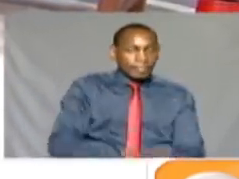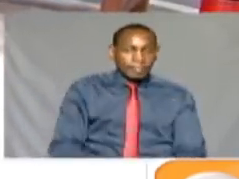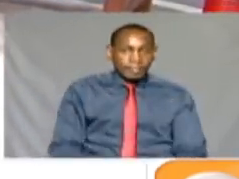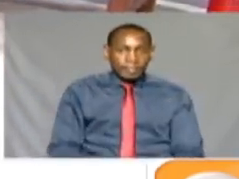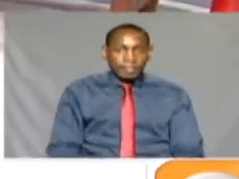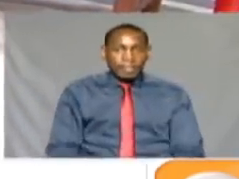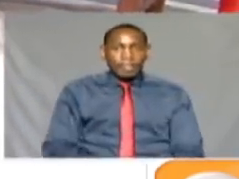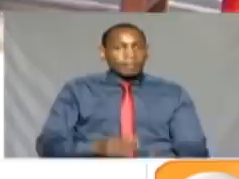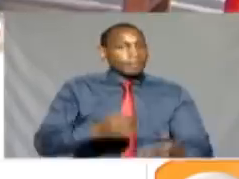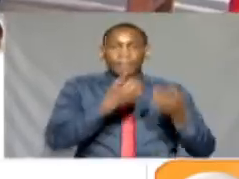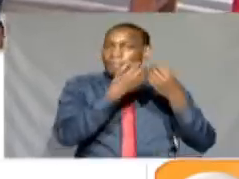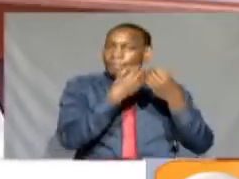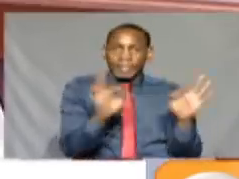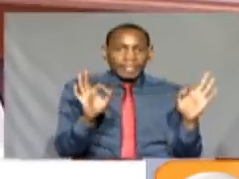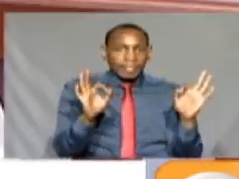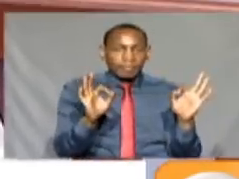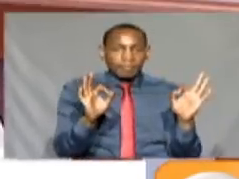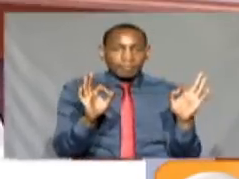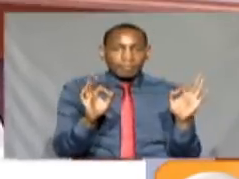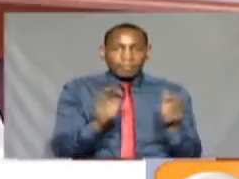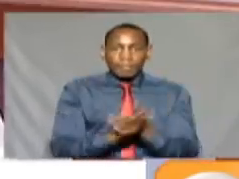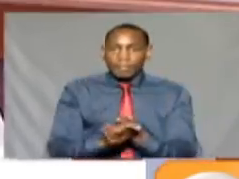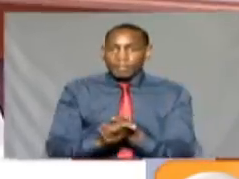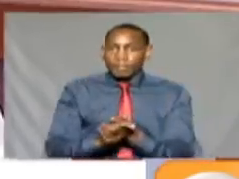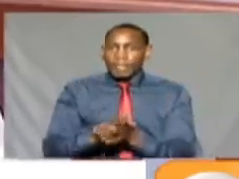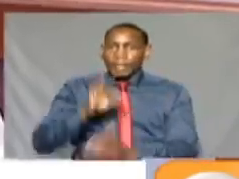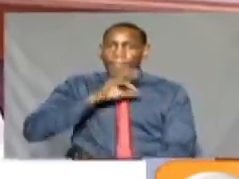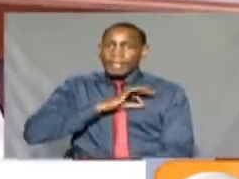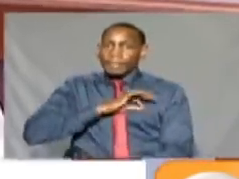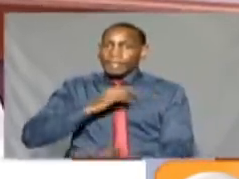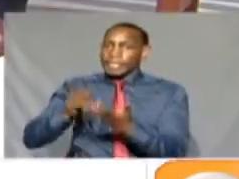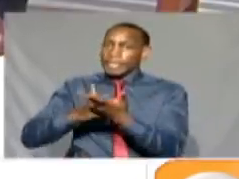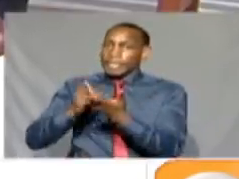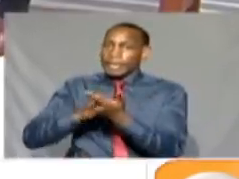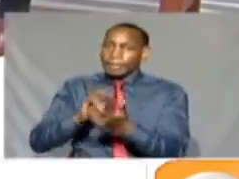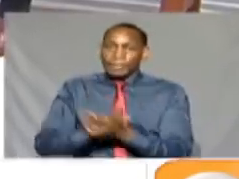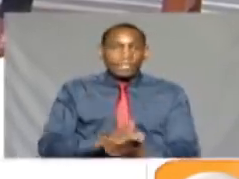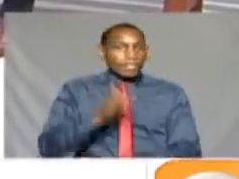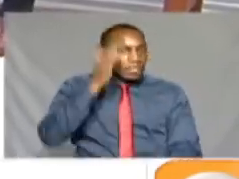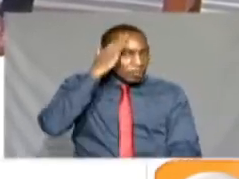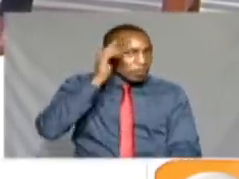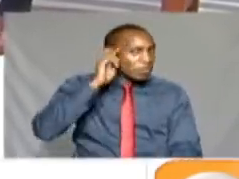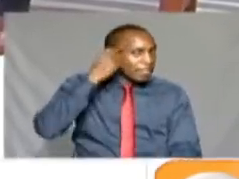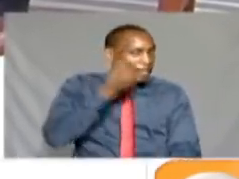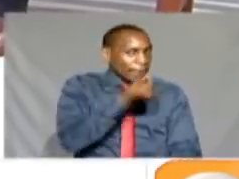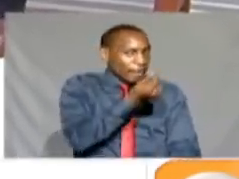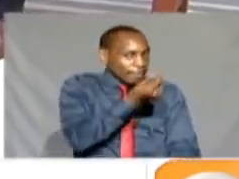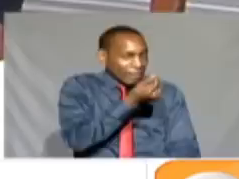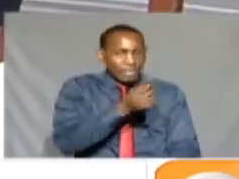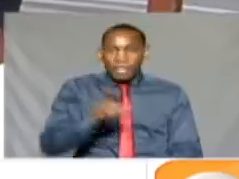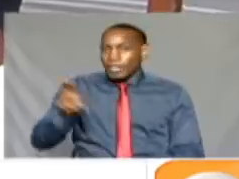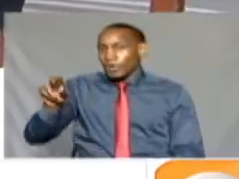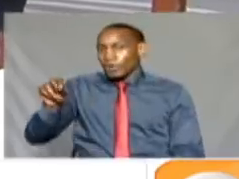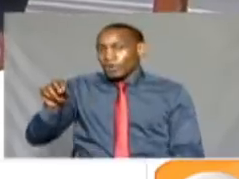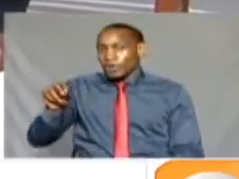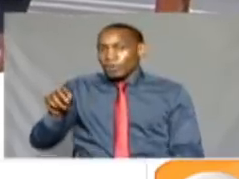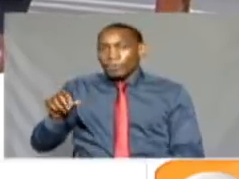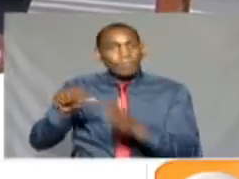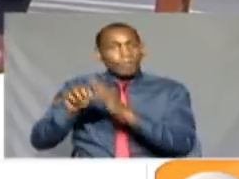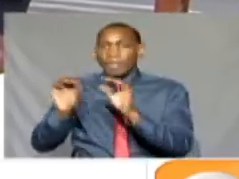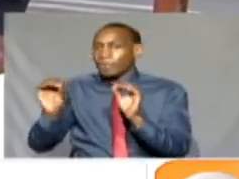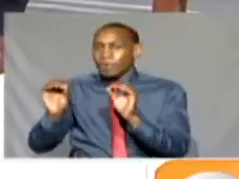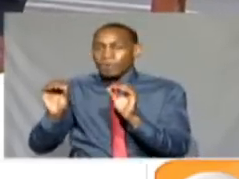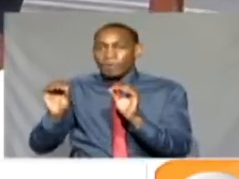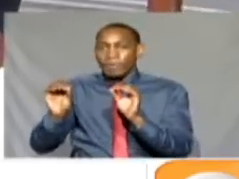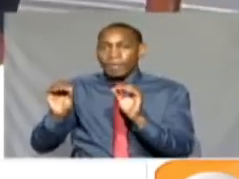zero cost. How much did you make from it? Tony had a fikirianga two door up. No. There's nothing wrong with that. I